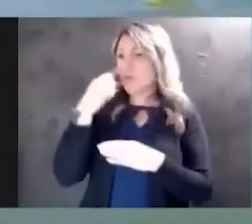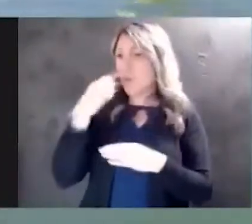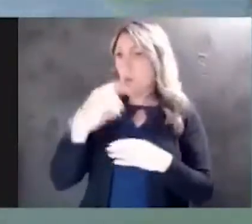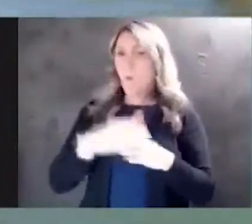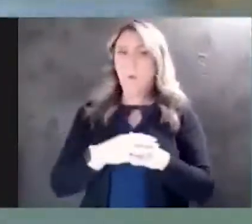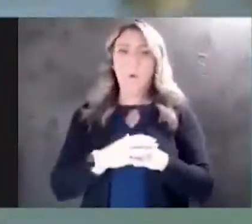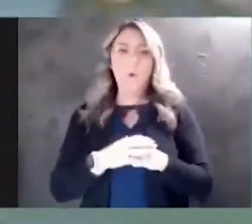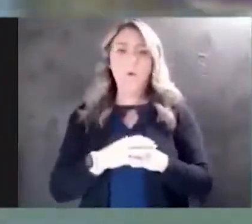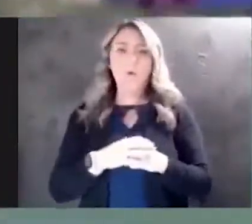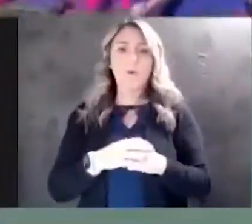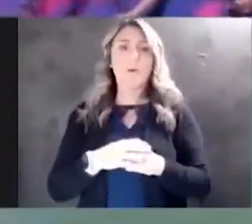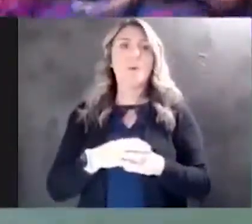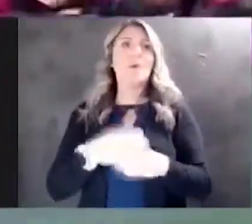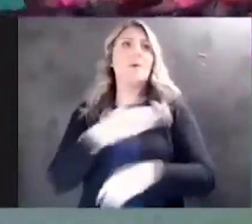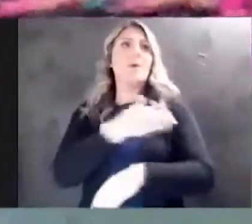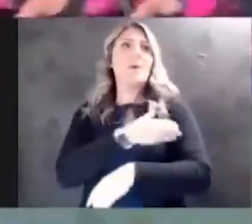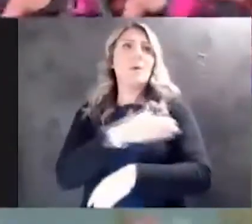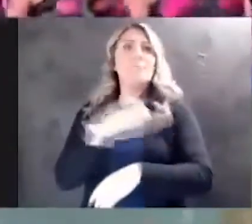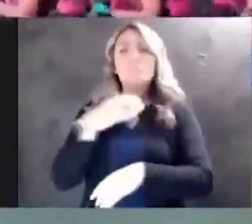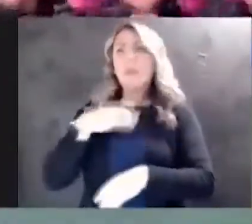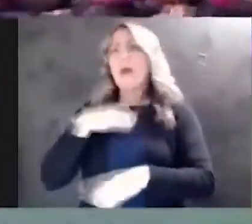and